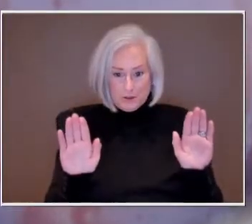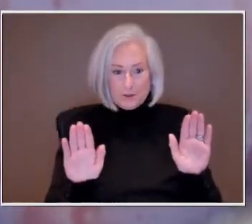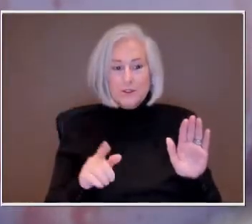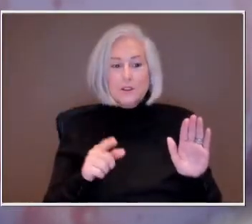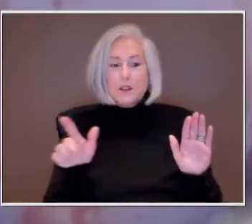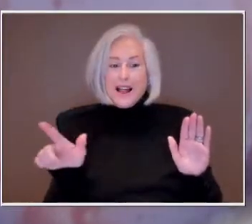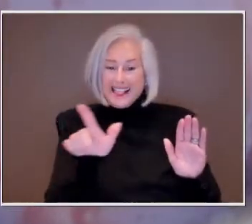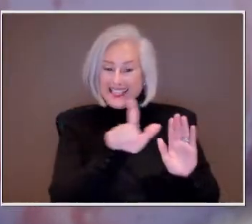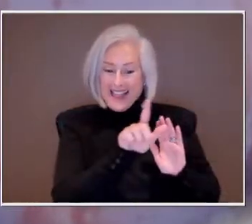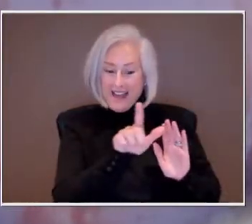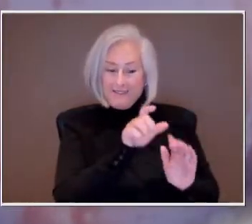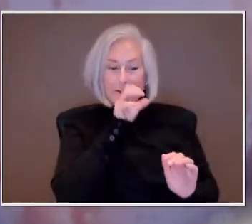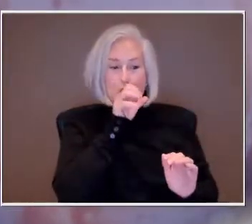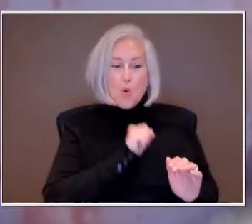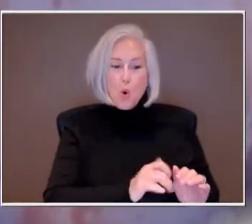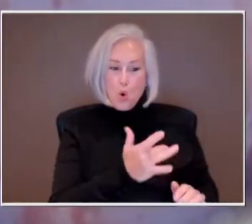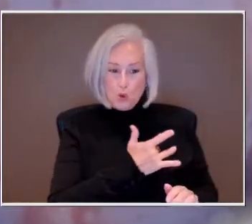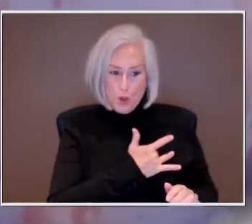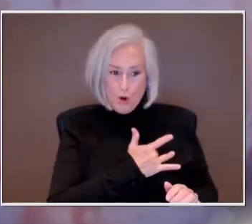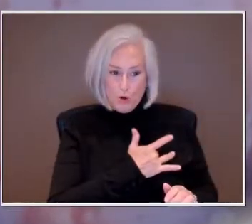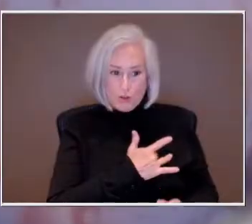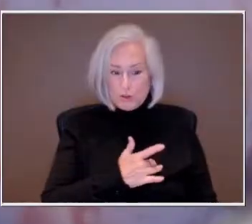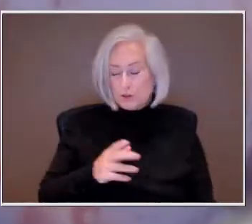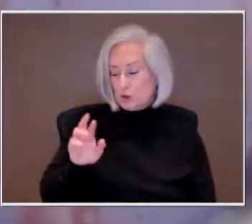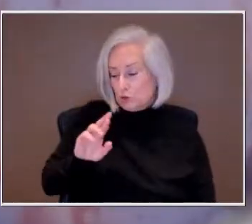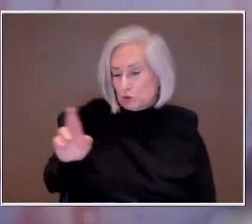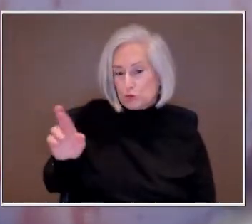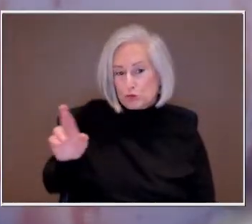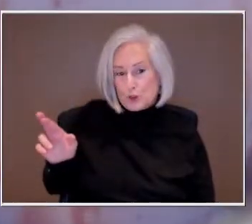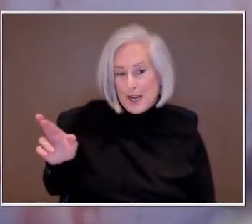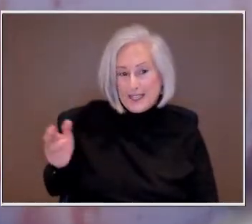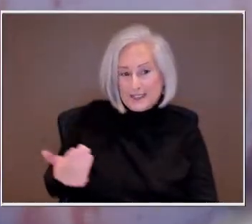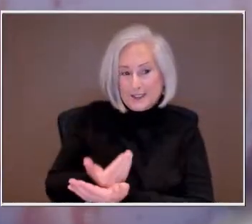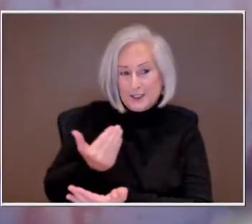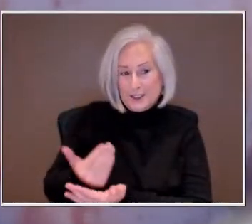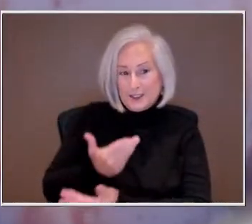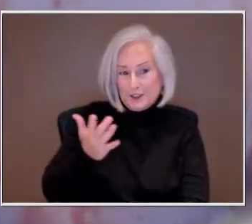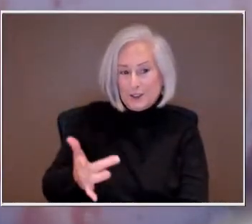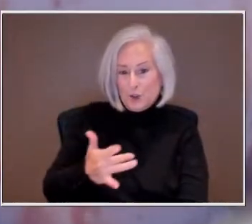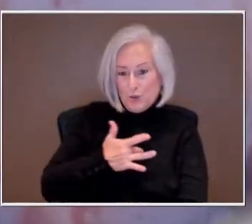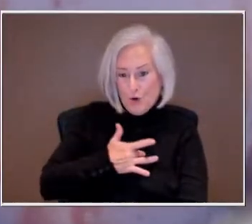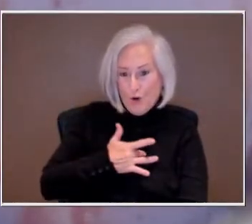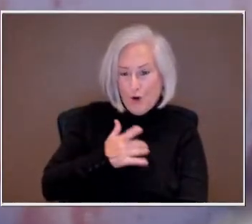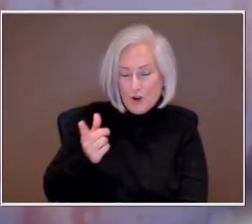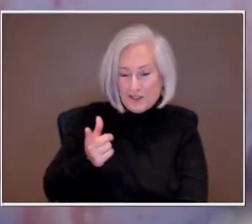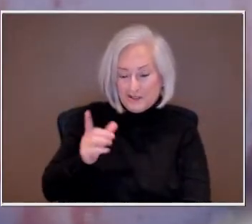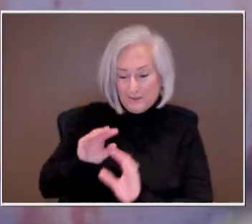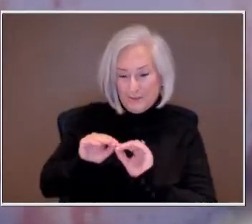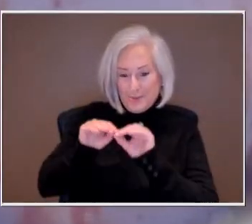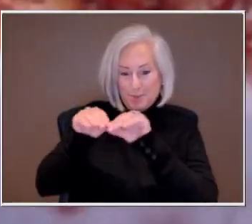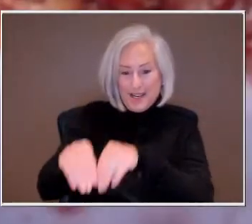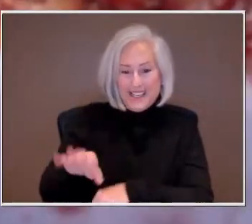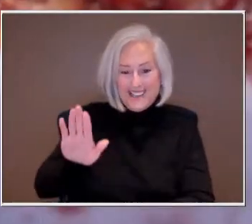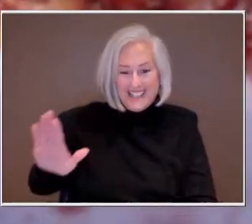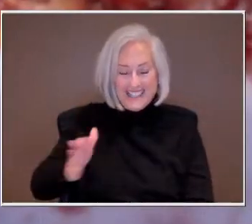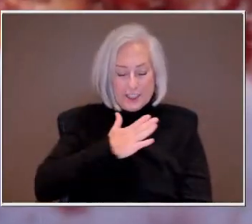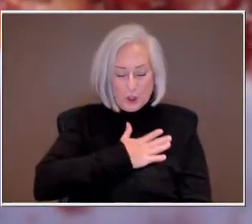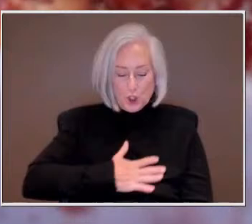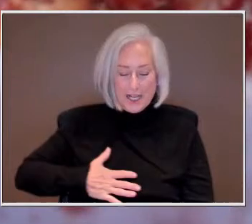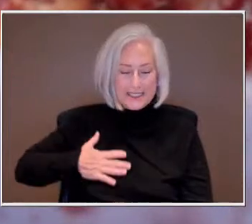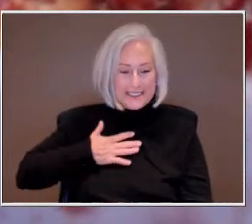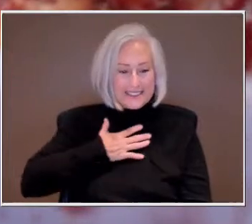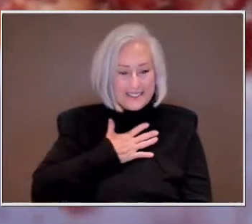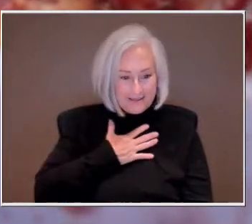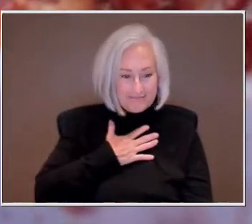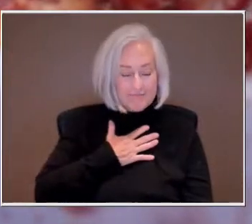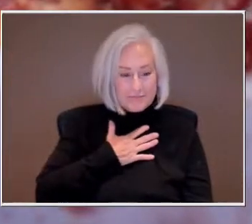old heart. On the right is the new heart going into his chest. I remember seeing video of